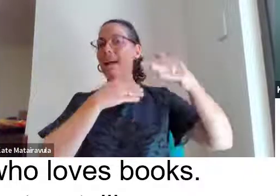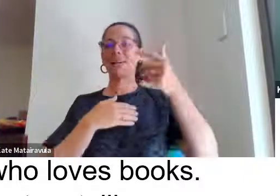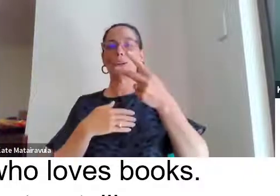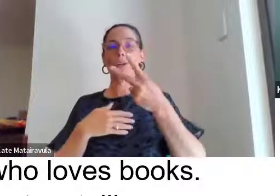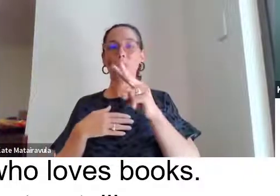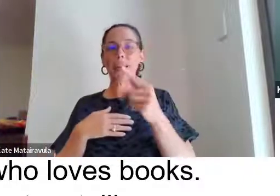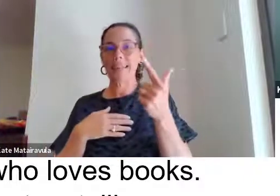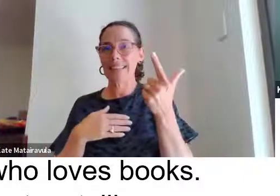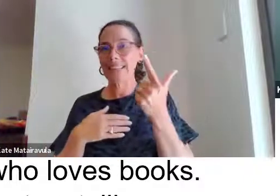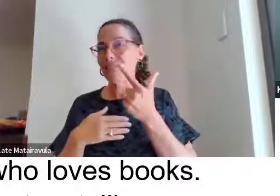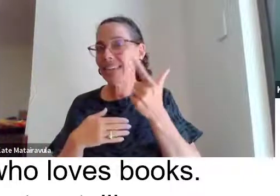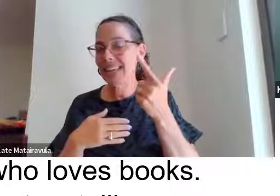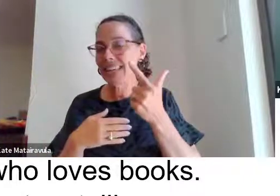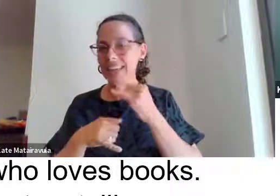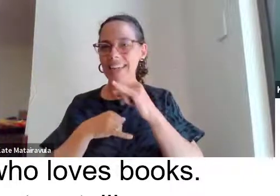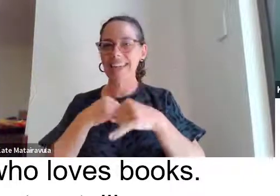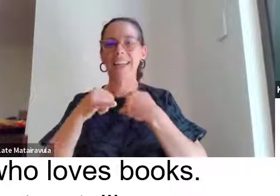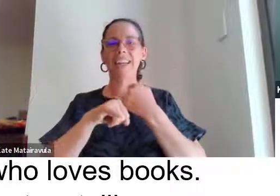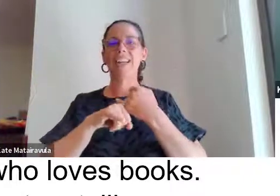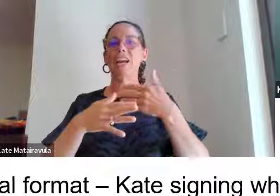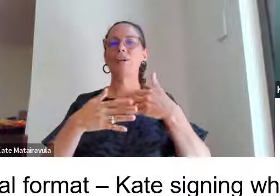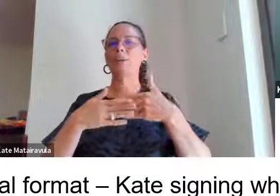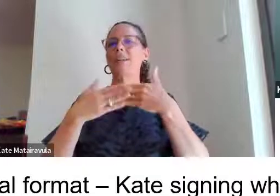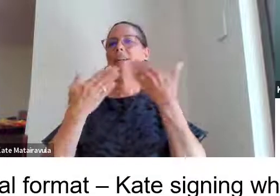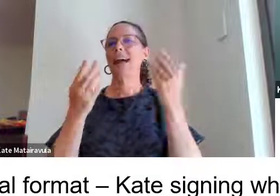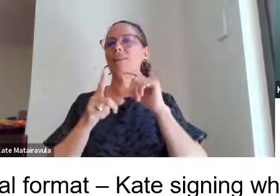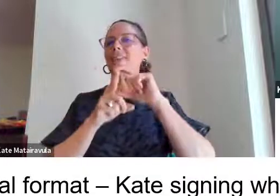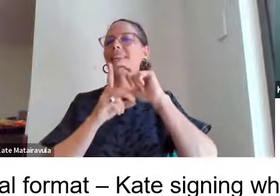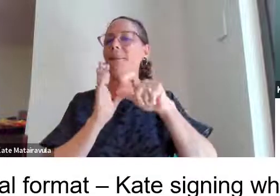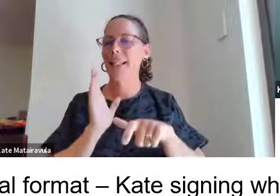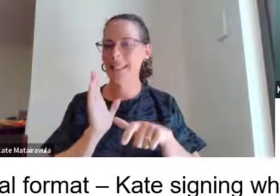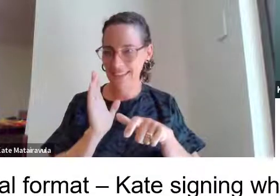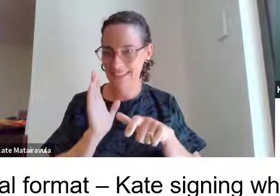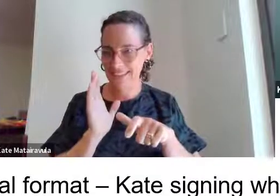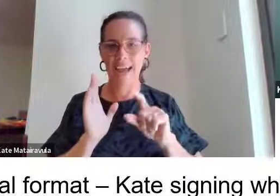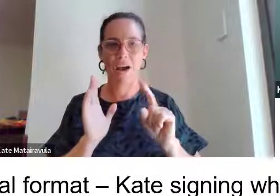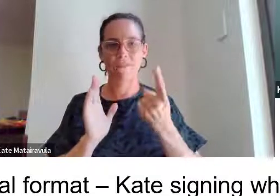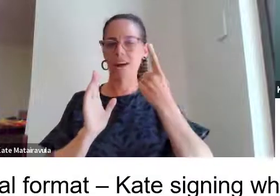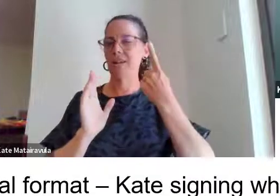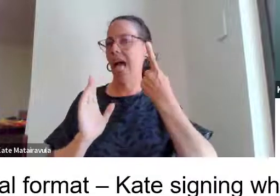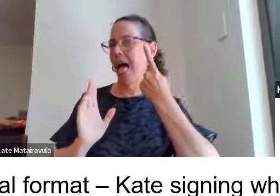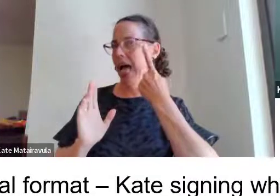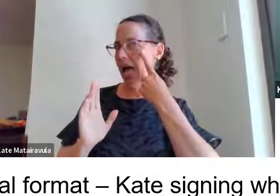So at the start, I think it was 2017 actually, it was International Day of